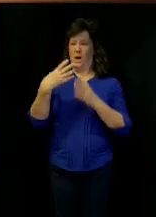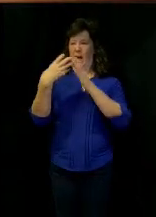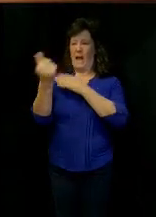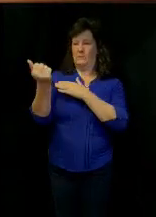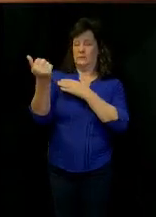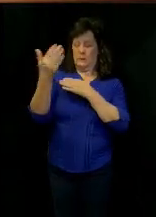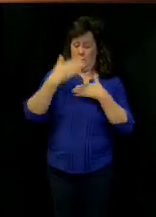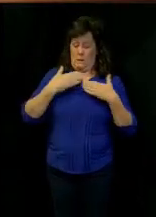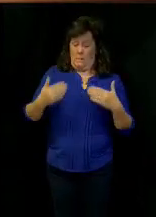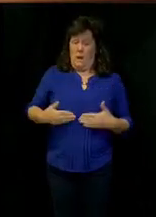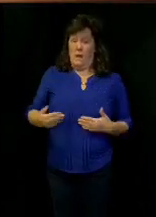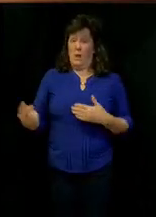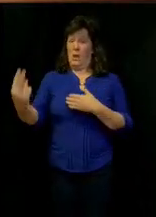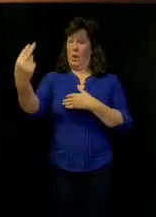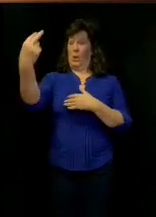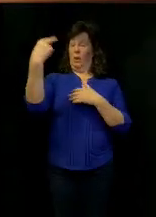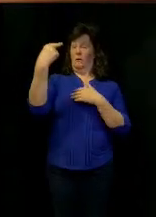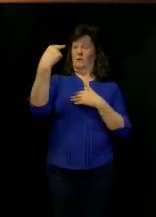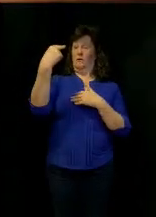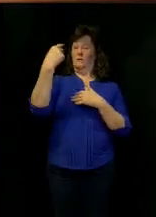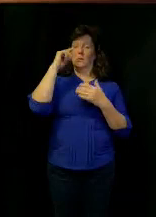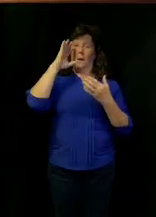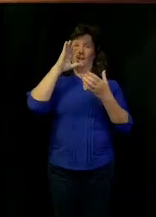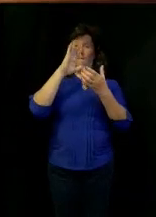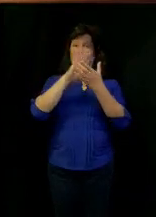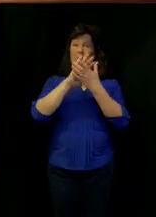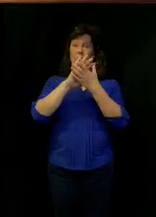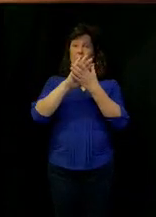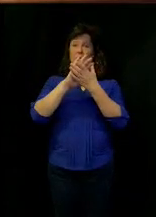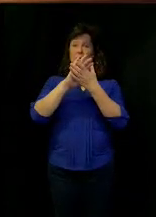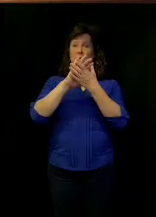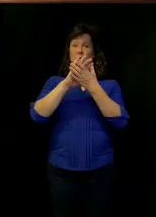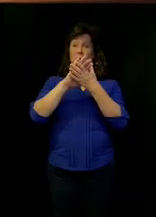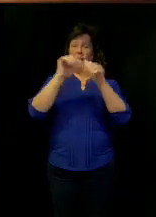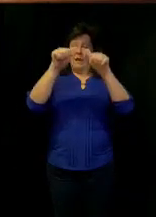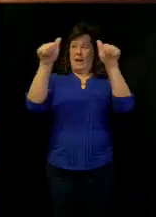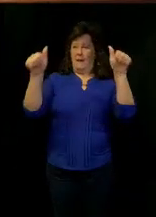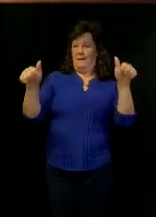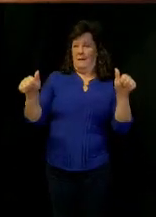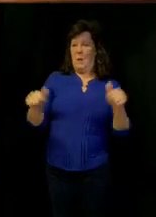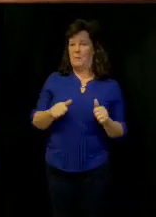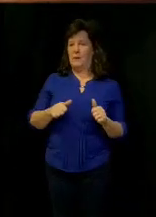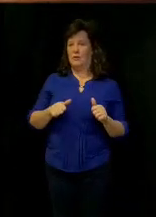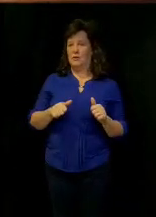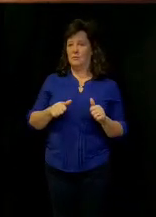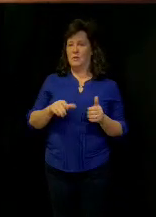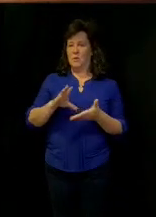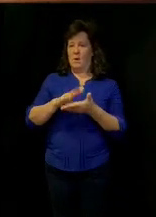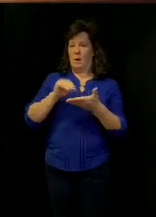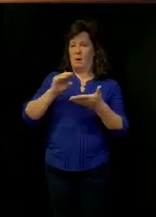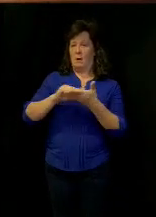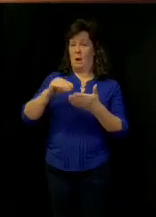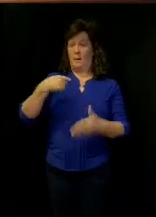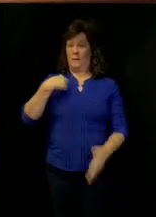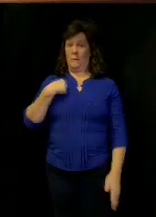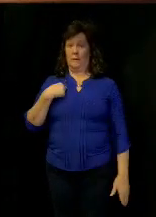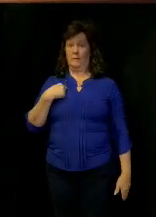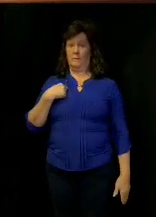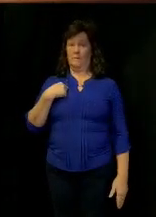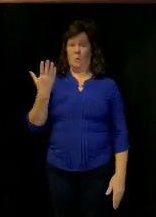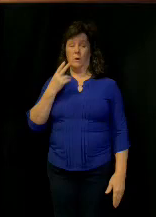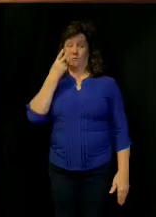you. You are only believing a what? An image or a reflection of what you see in a mirror.